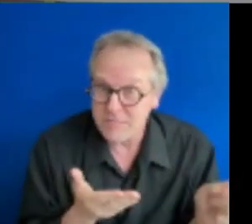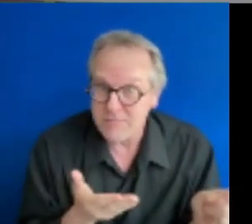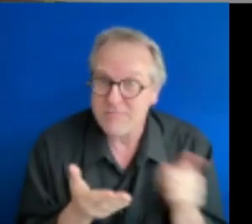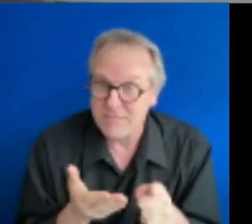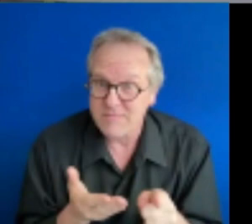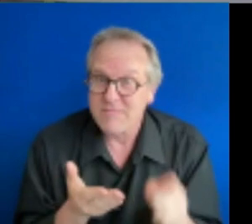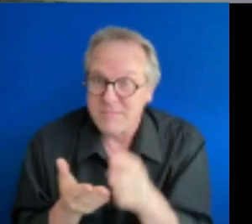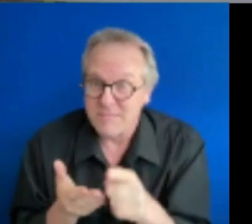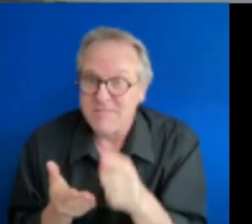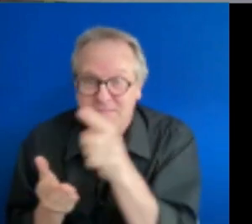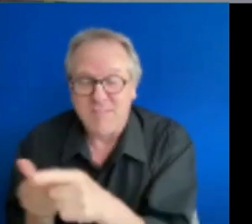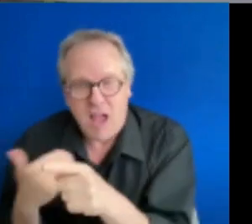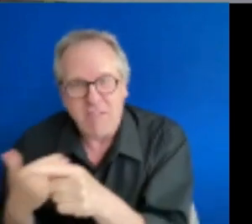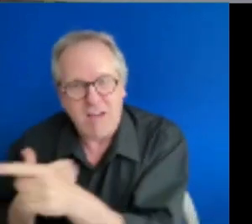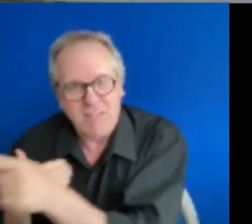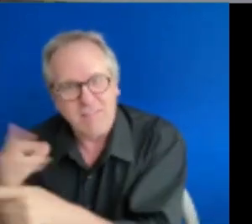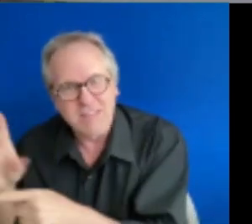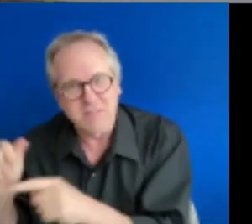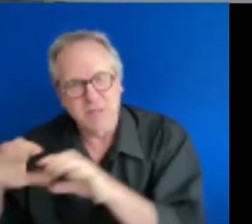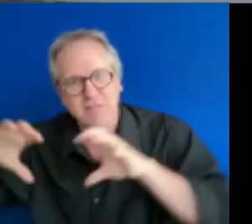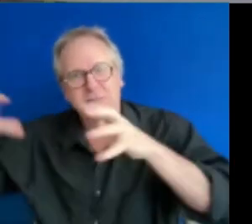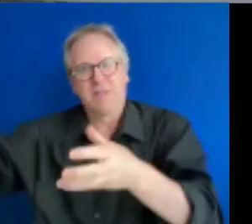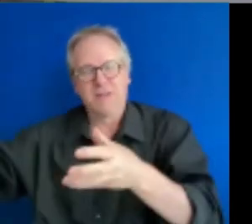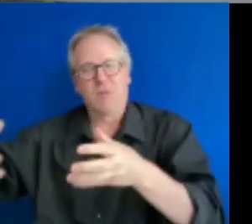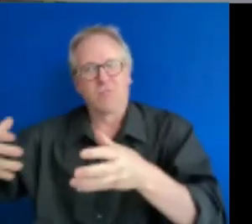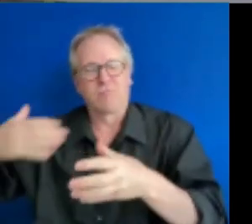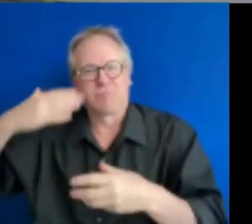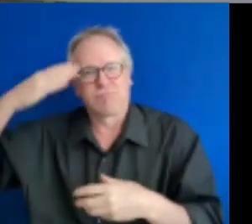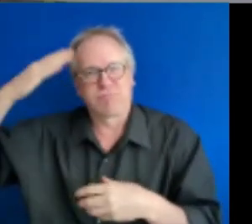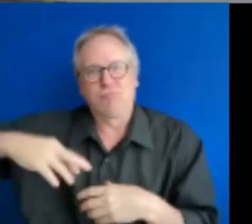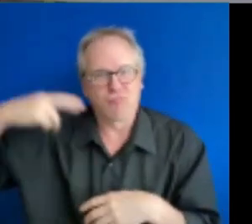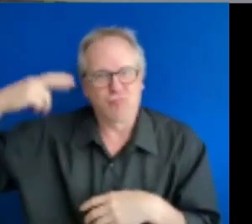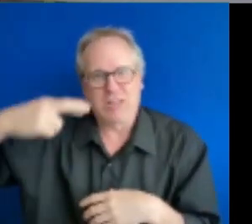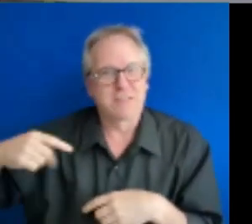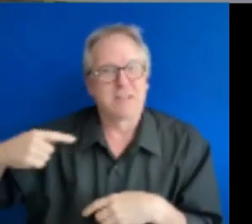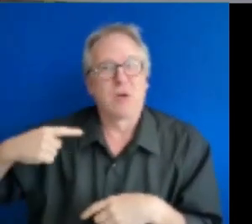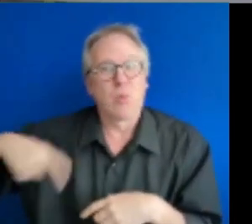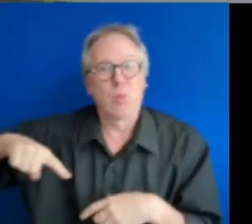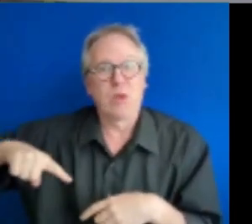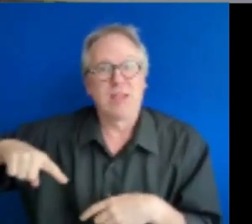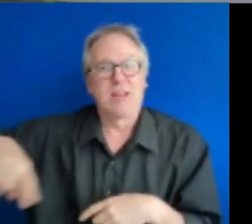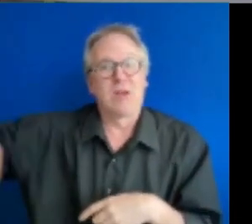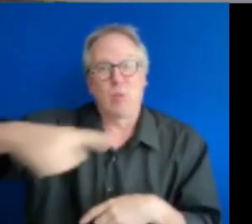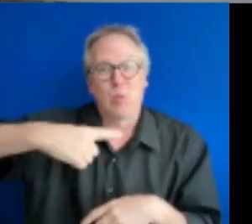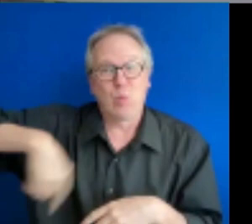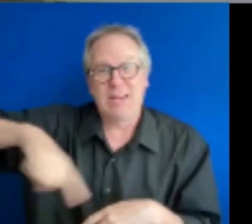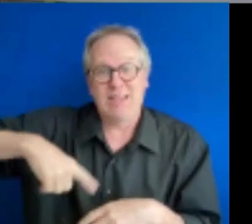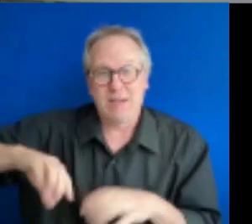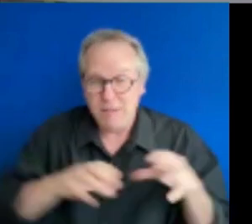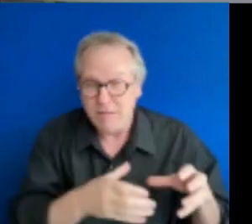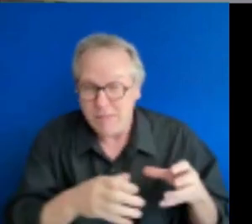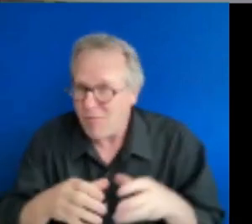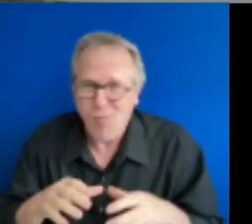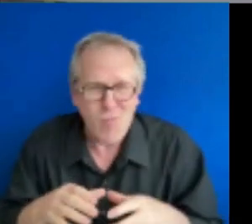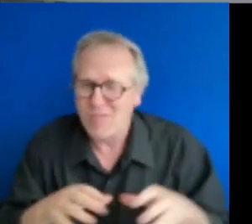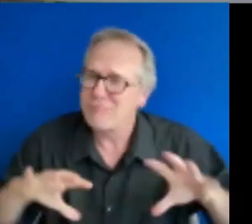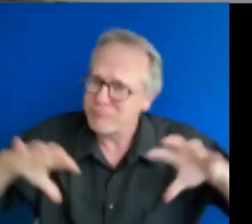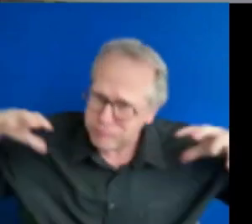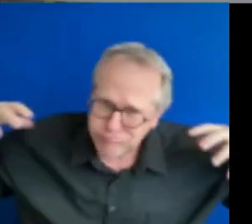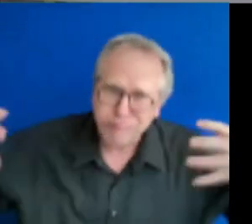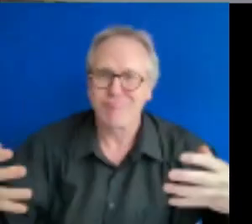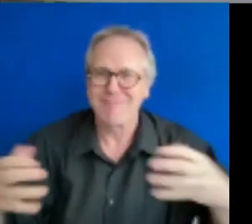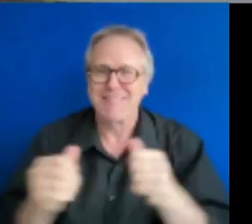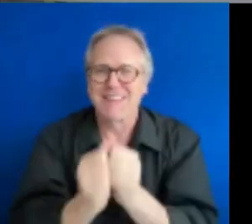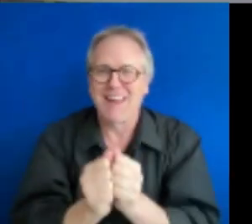in knowing that and recognizing that, we realize that we are stronger together and that by putting a disability